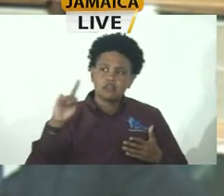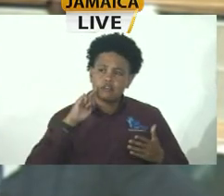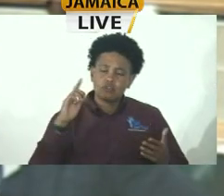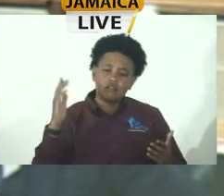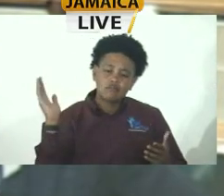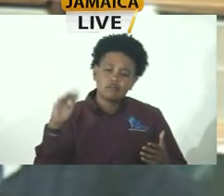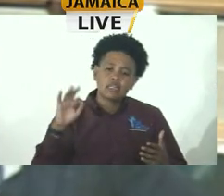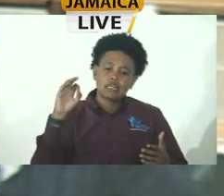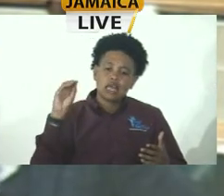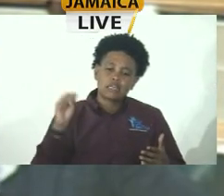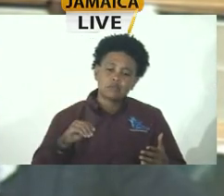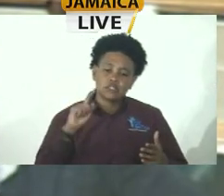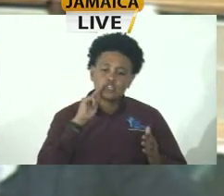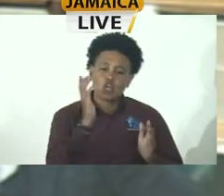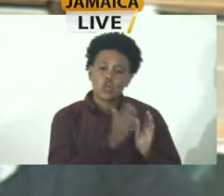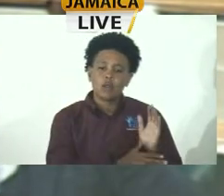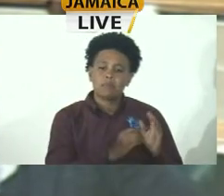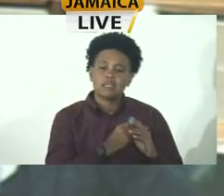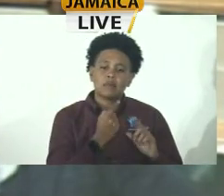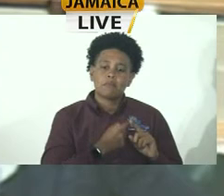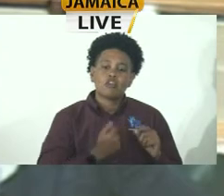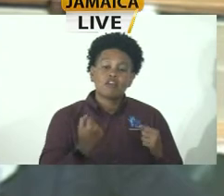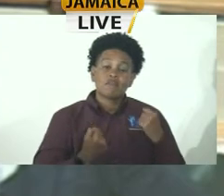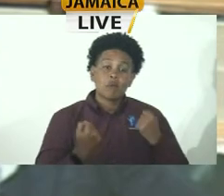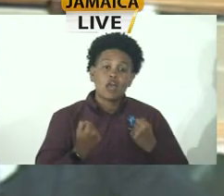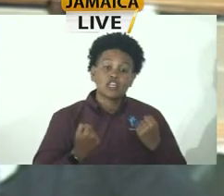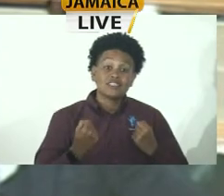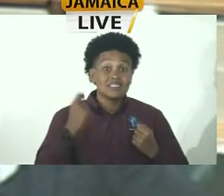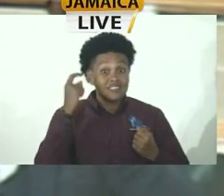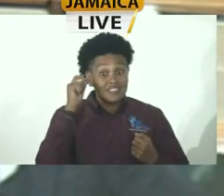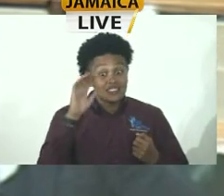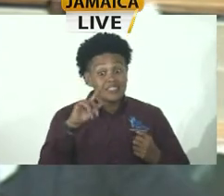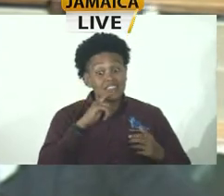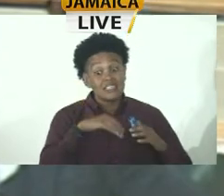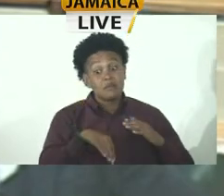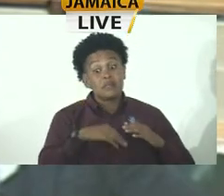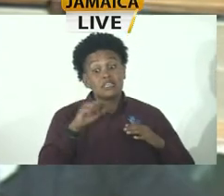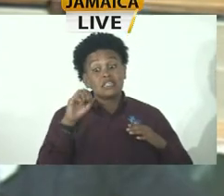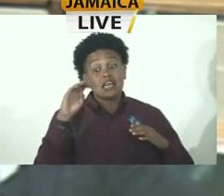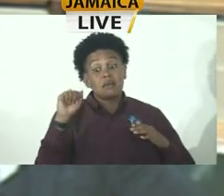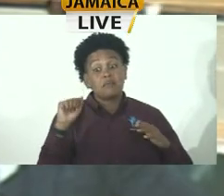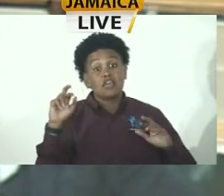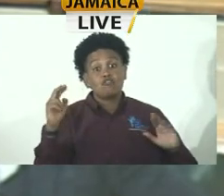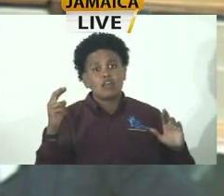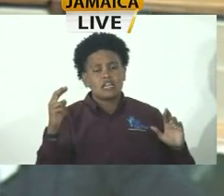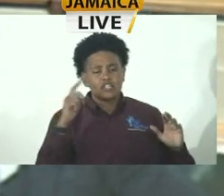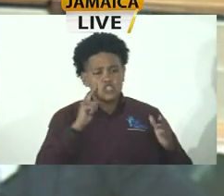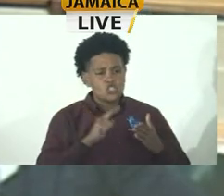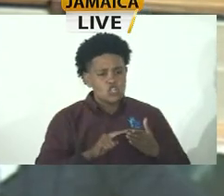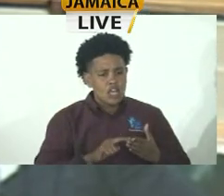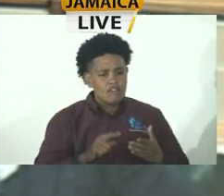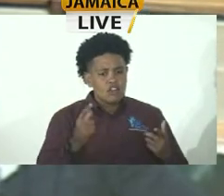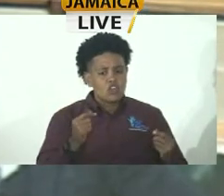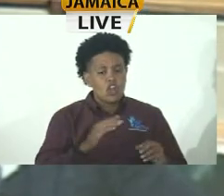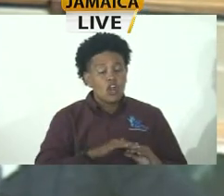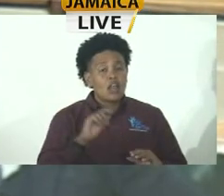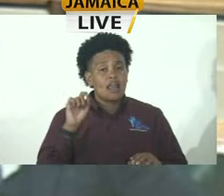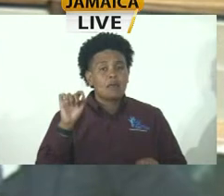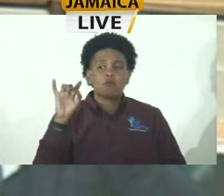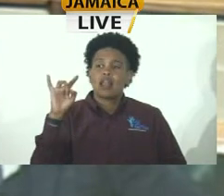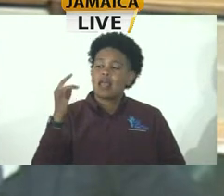90 complete in the month of march however based on the sba readiness survey conducted on april